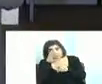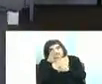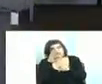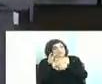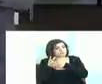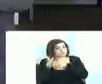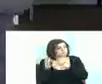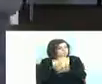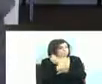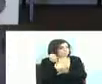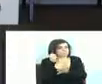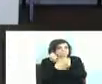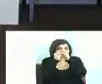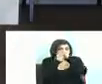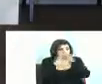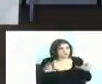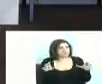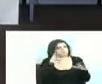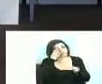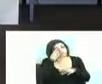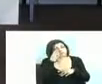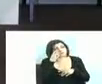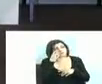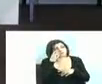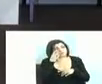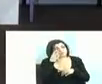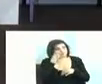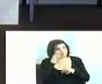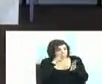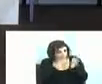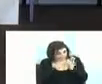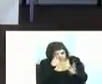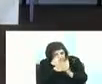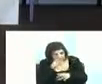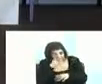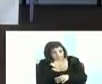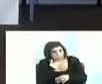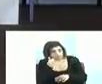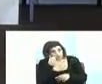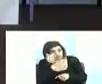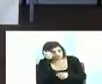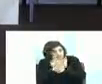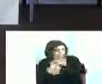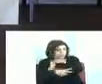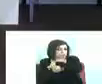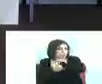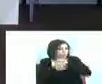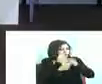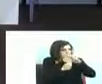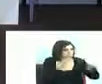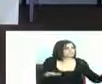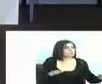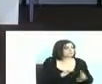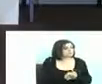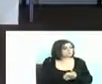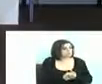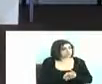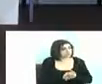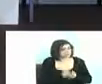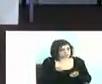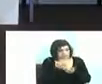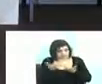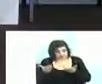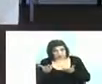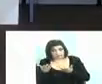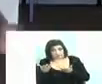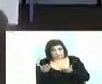the blessing that was meant for the older brother. It's like in this moment, everything that Jacob has